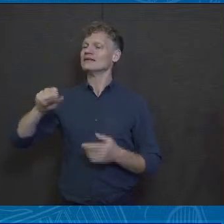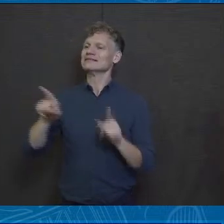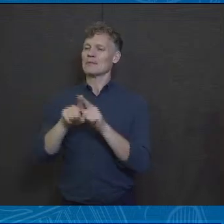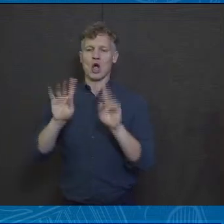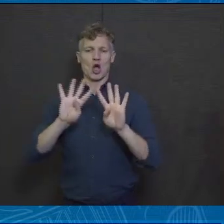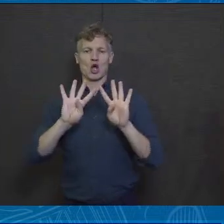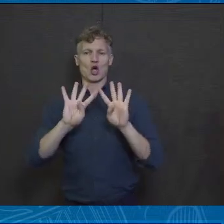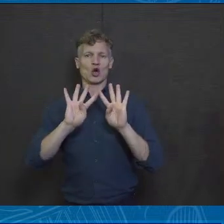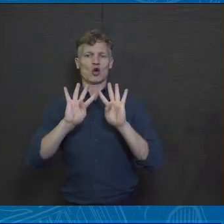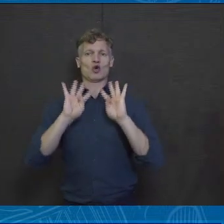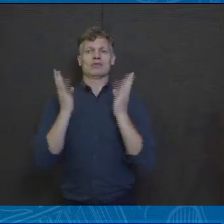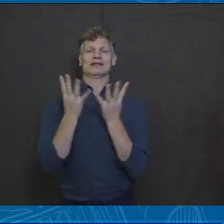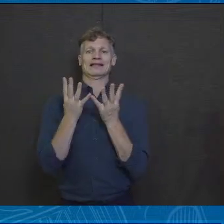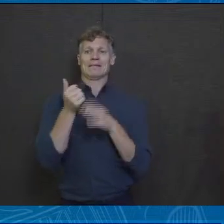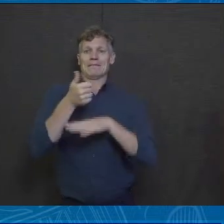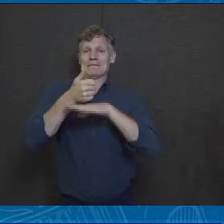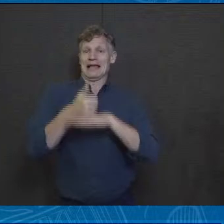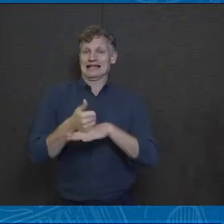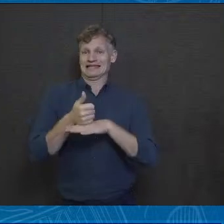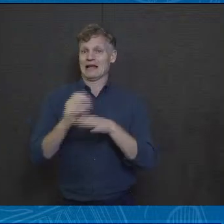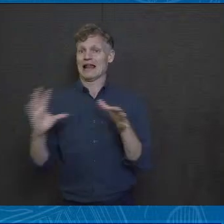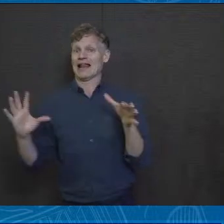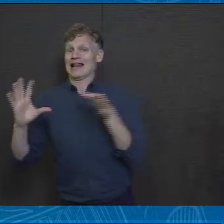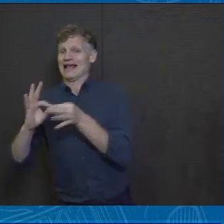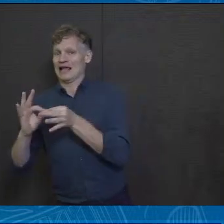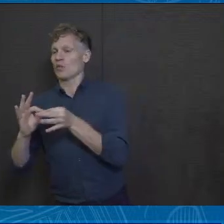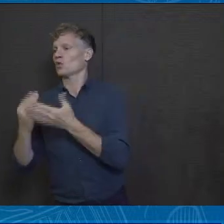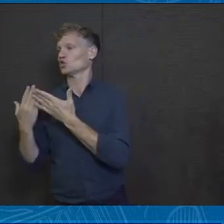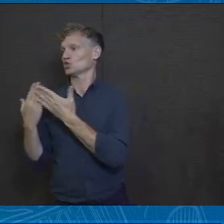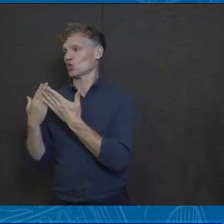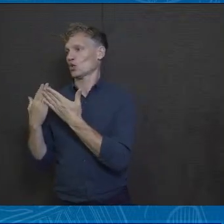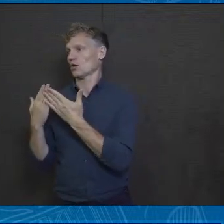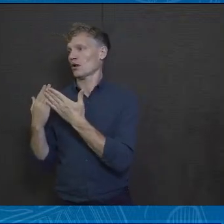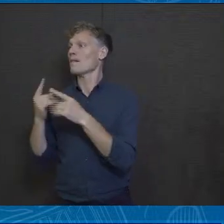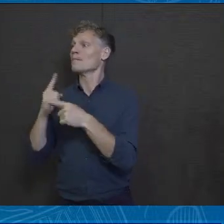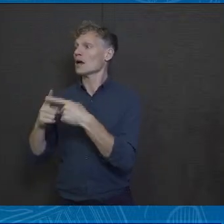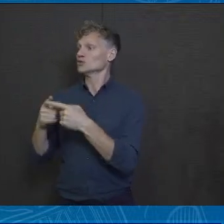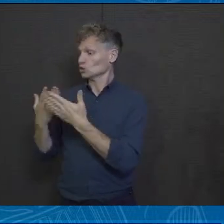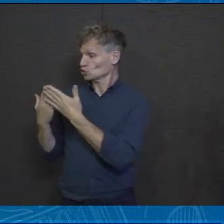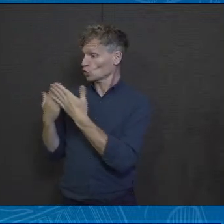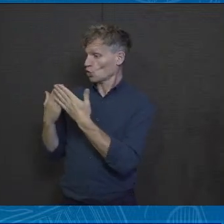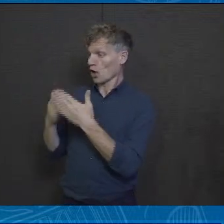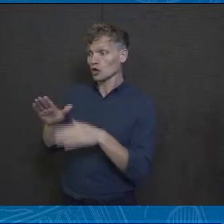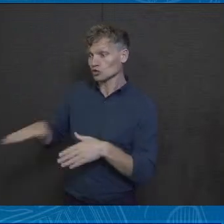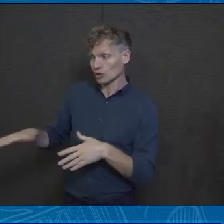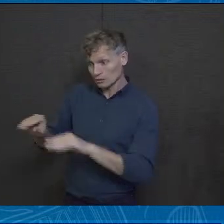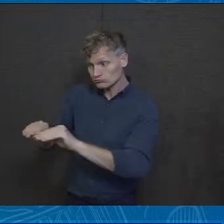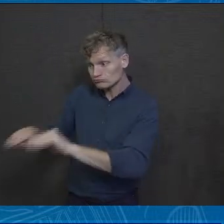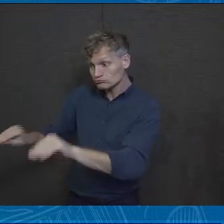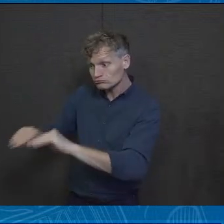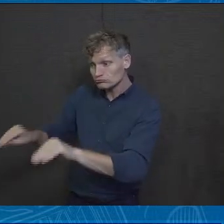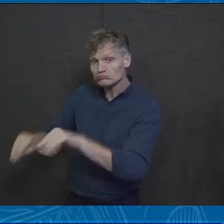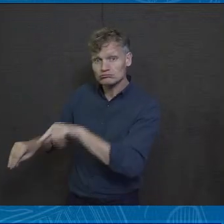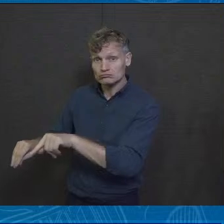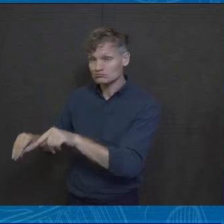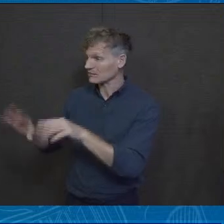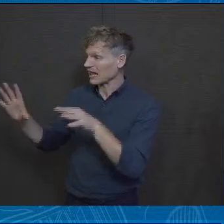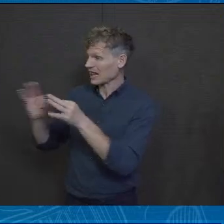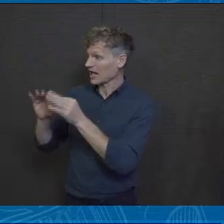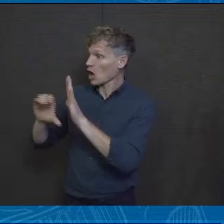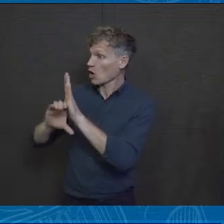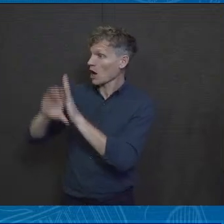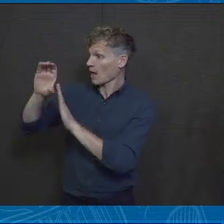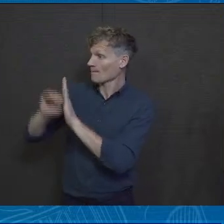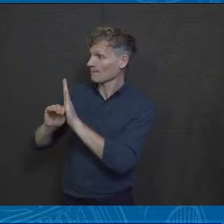also we have the school curriculum for the children, and they done with a practice for the